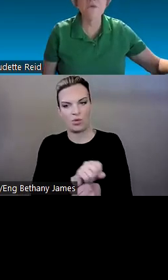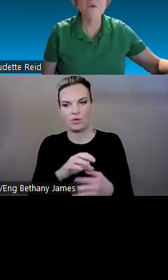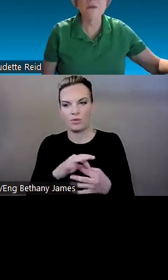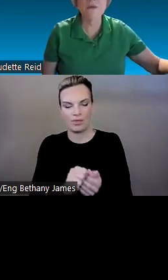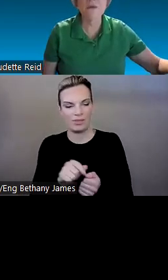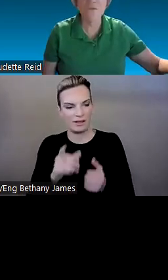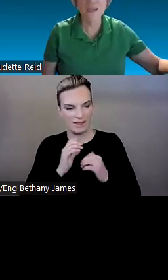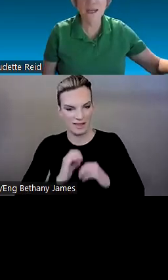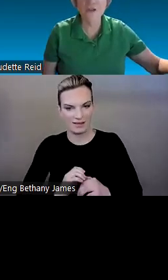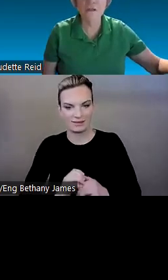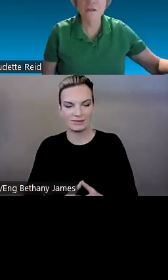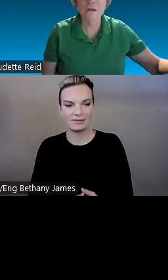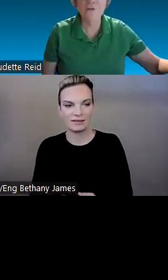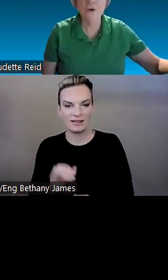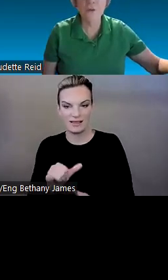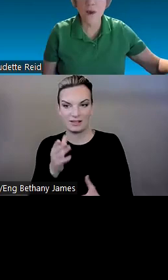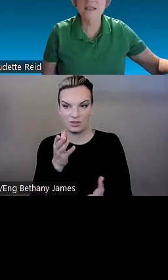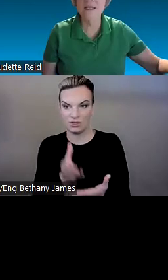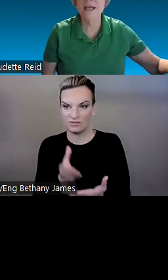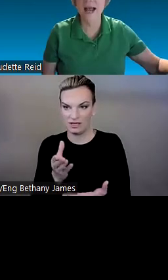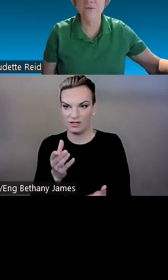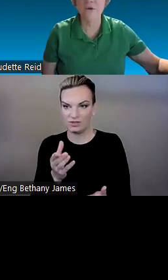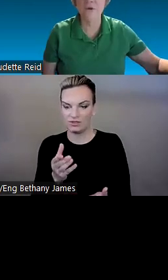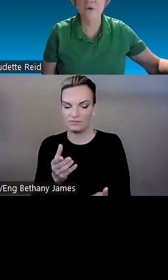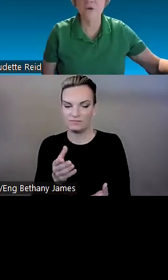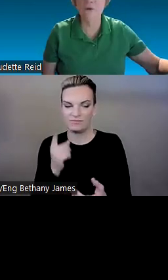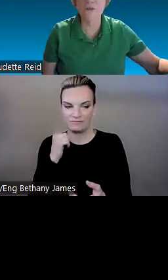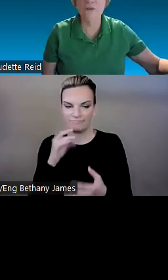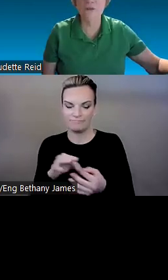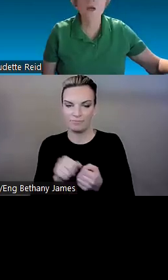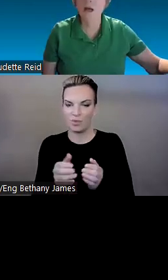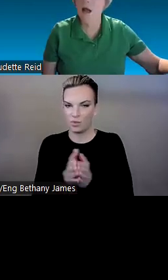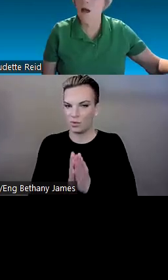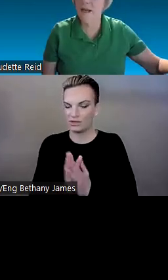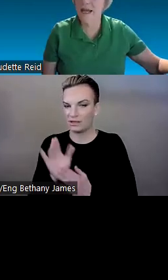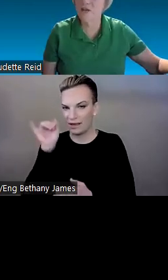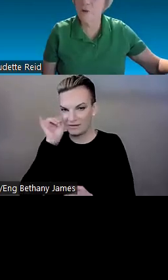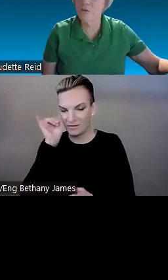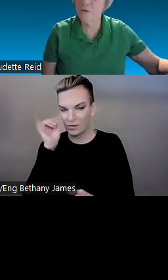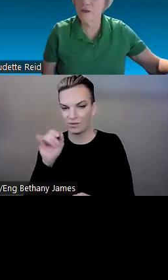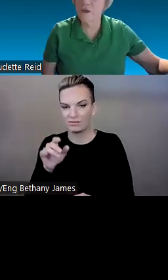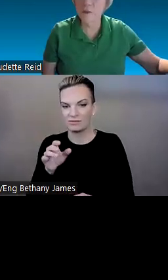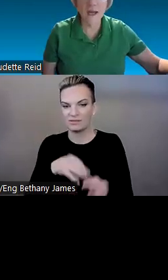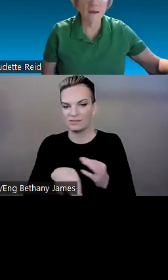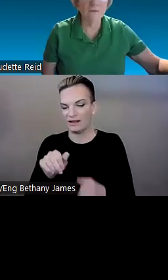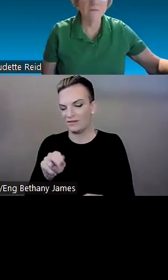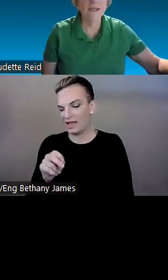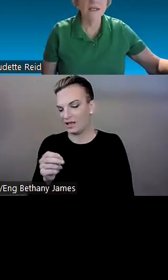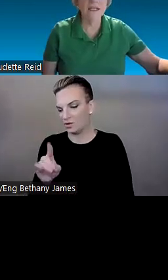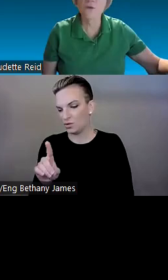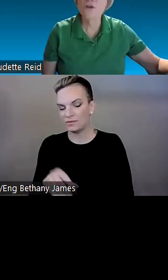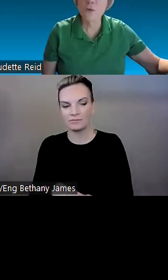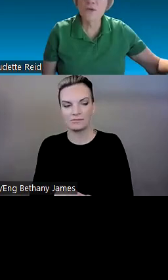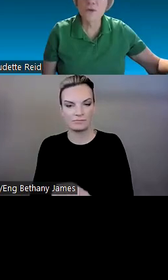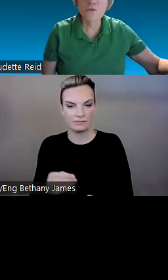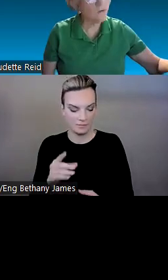And that would be the justification for requesting an iPhone as opposed to an Android phone that you may have. As